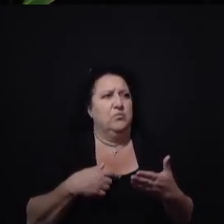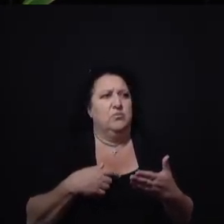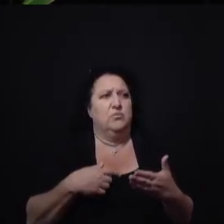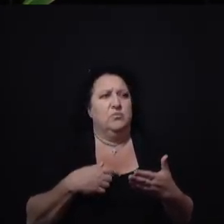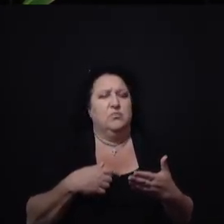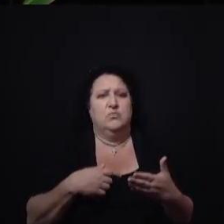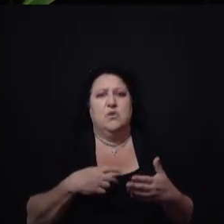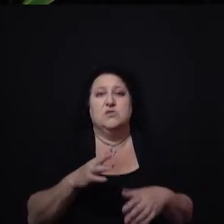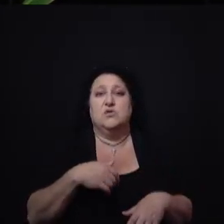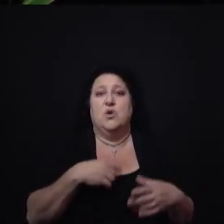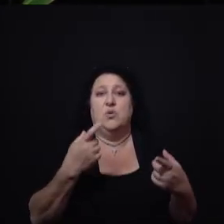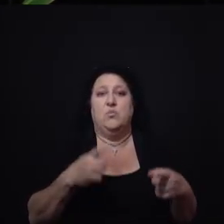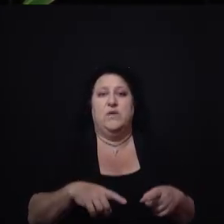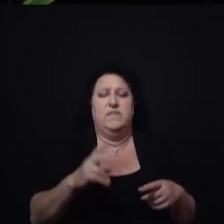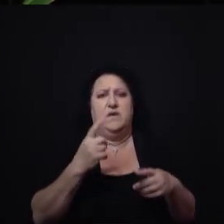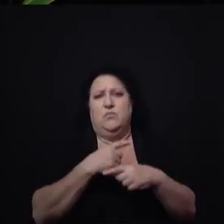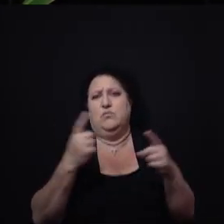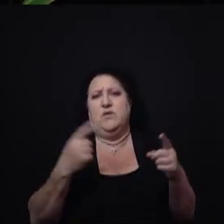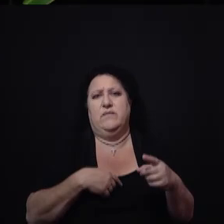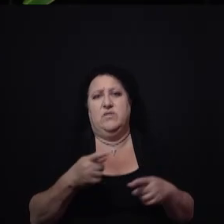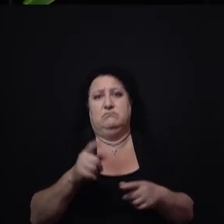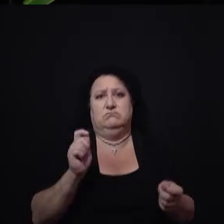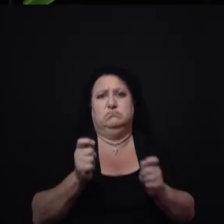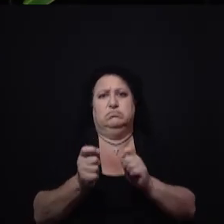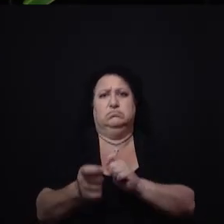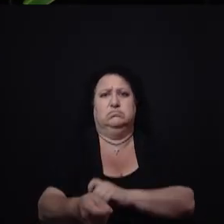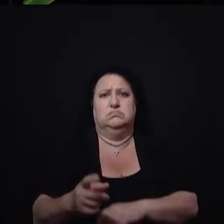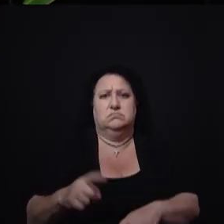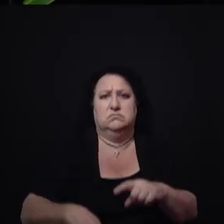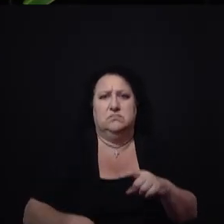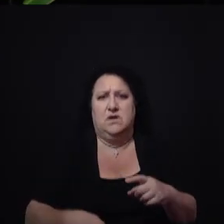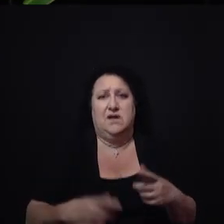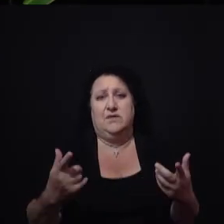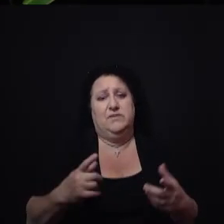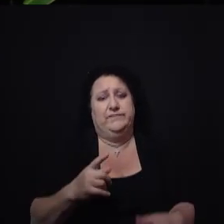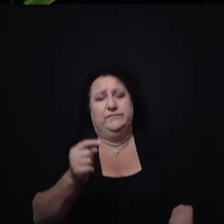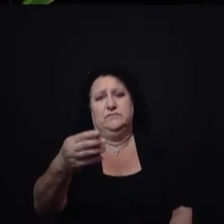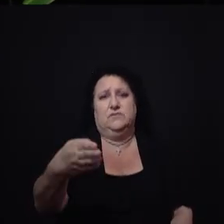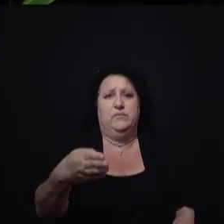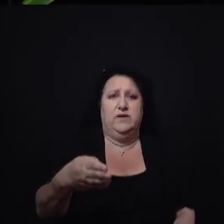Don't you believe it. Don't you believe it.